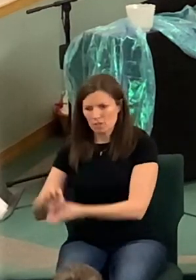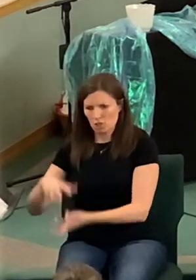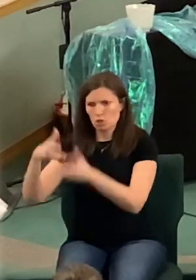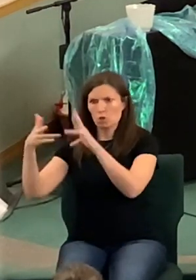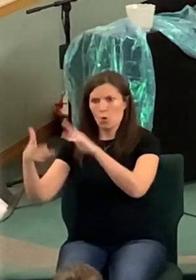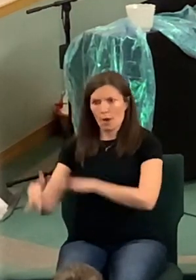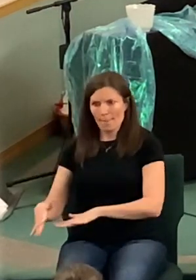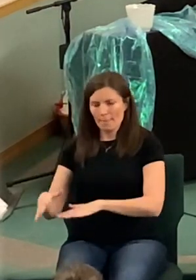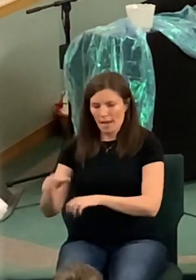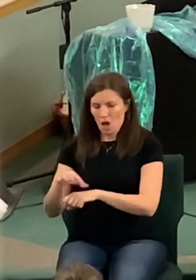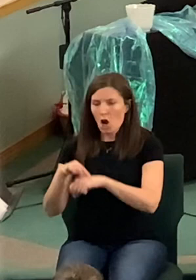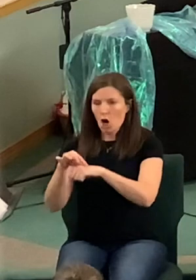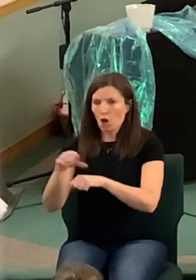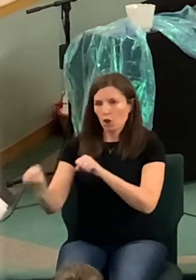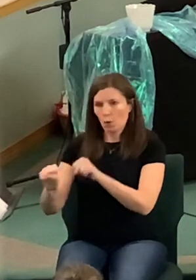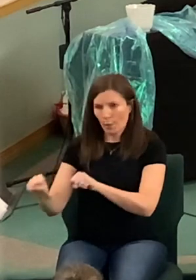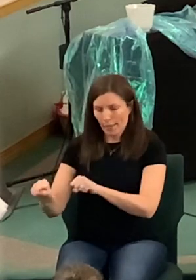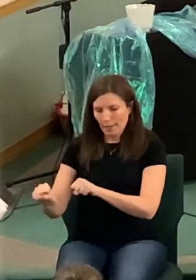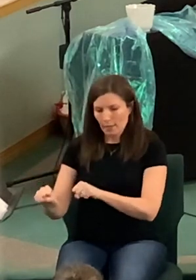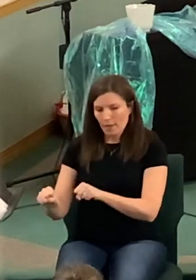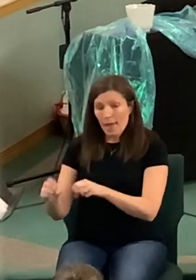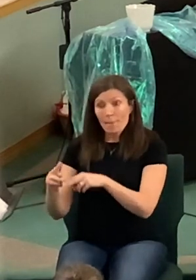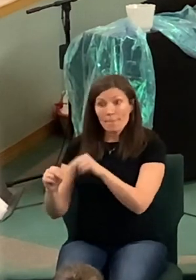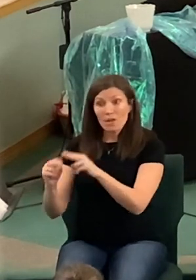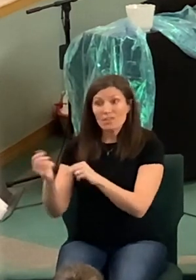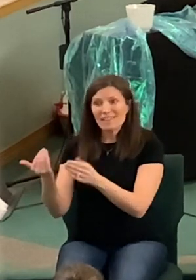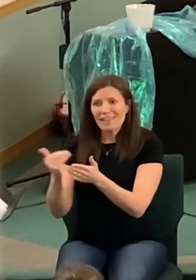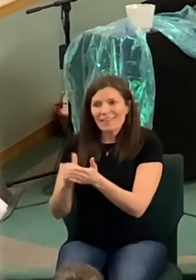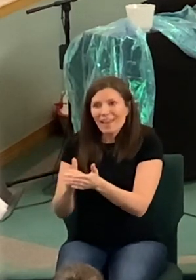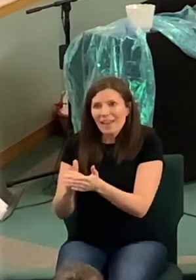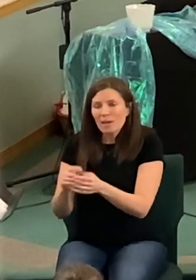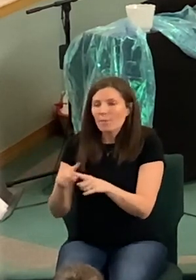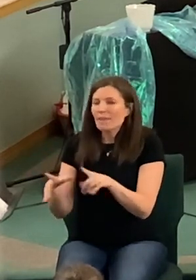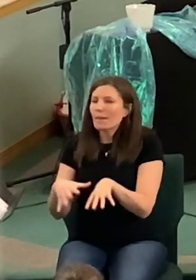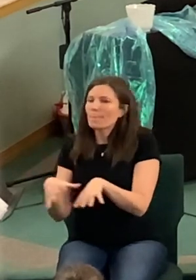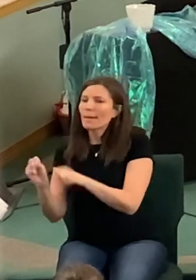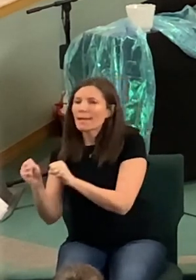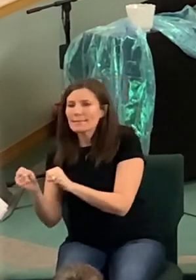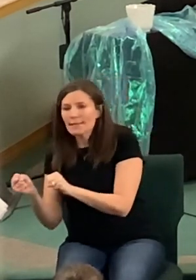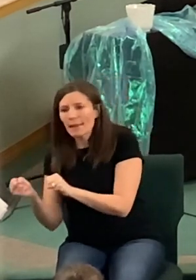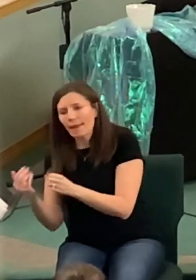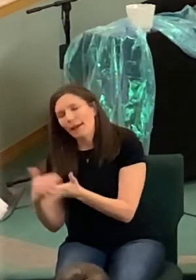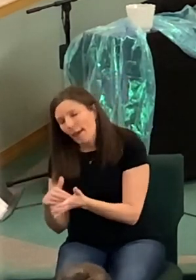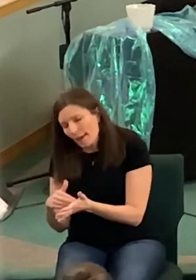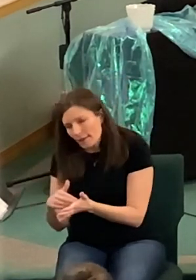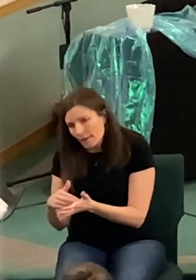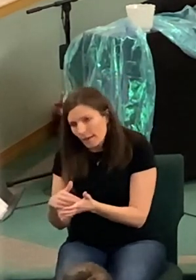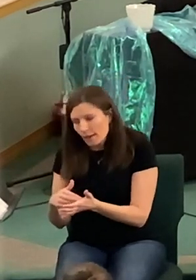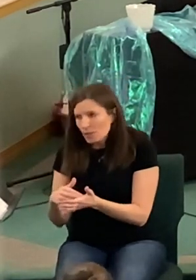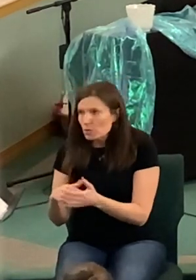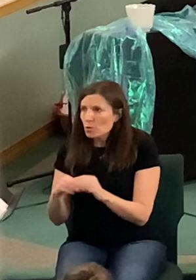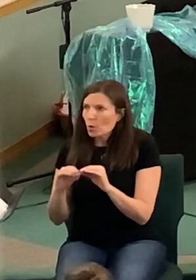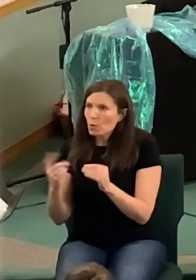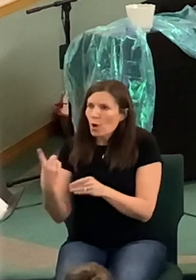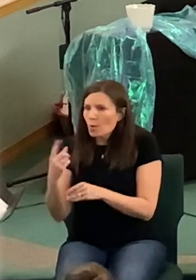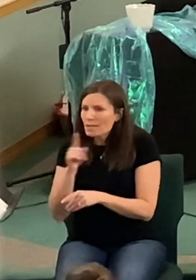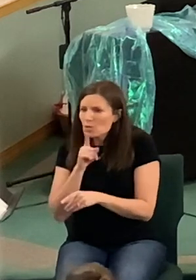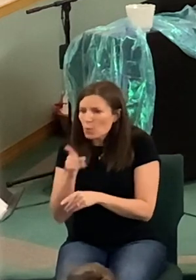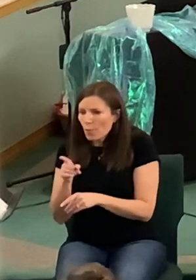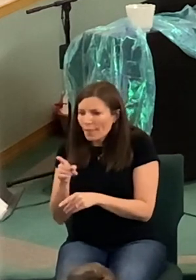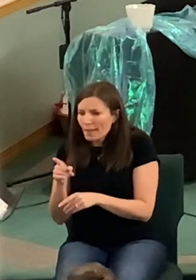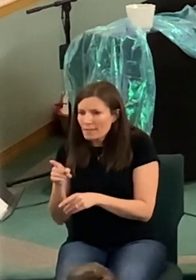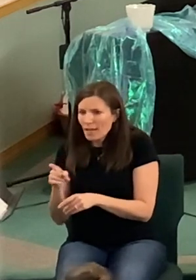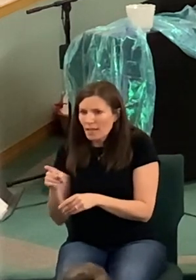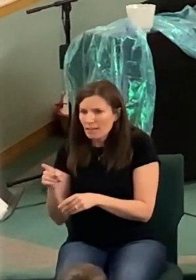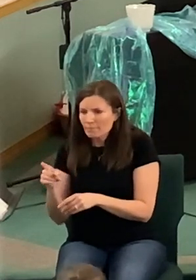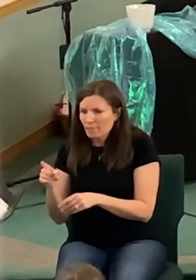64 AD. It was slightly rebuilt, but then abandoned in the 8th century, and no one's ever excavated the city. So we don't know